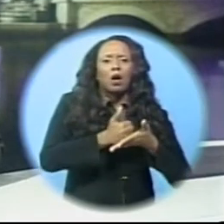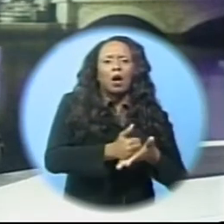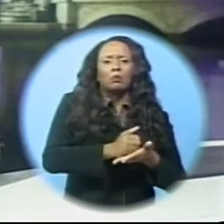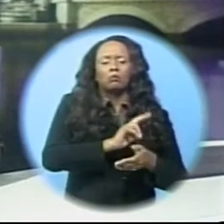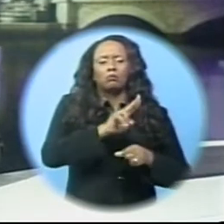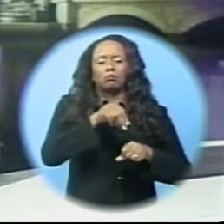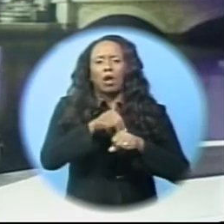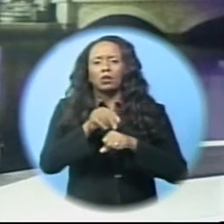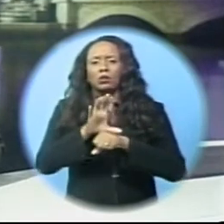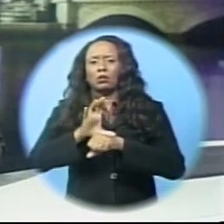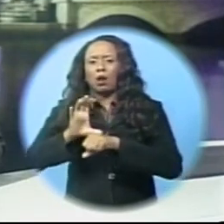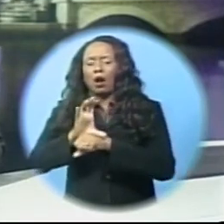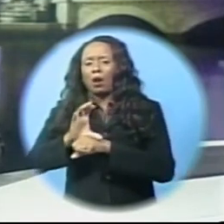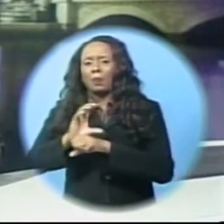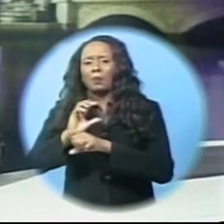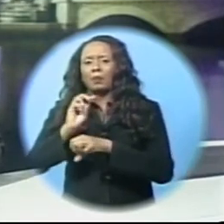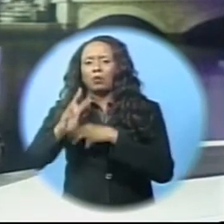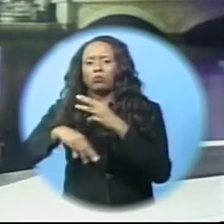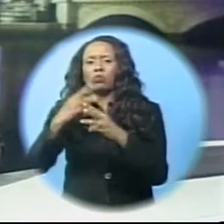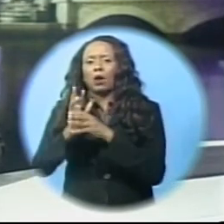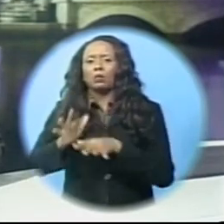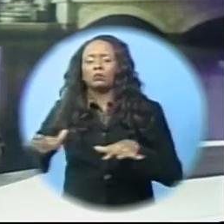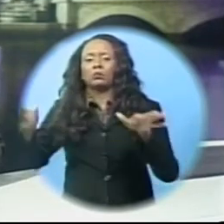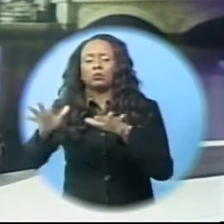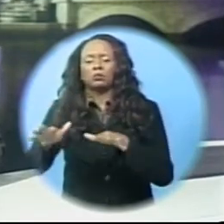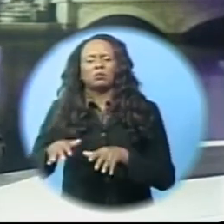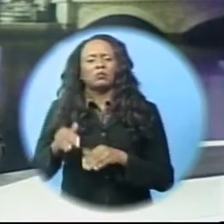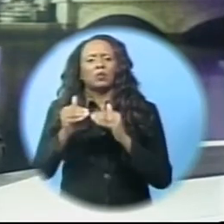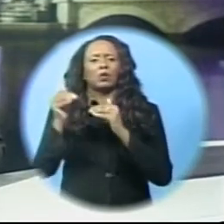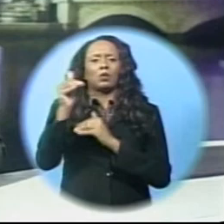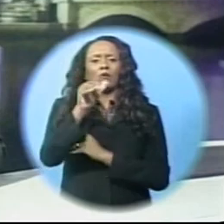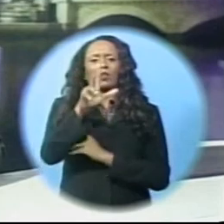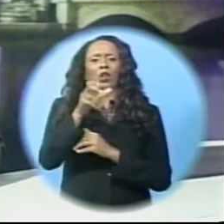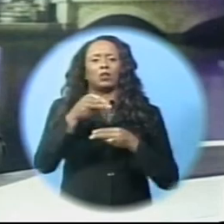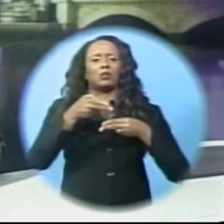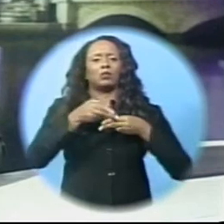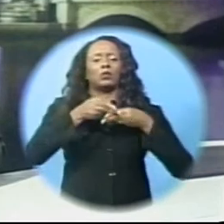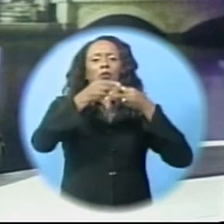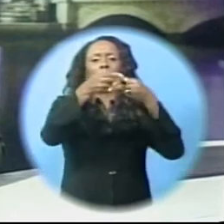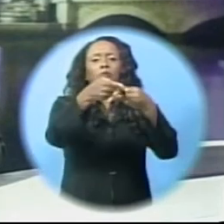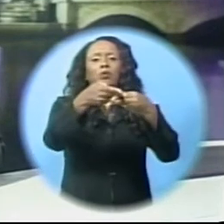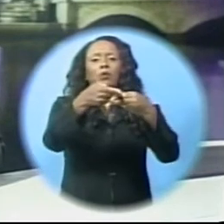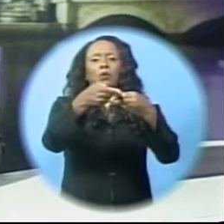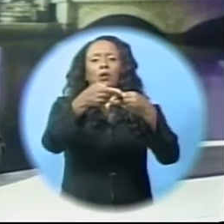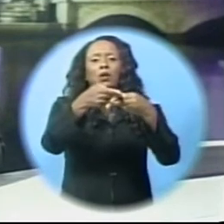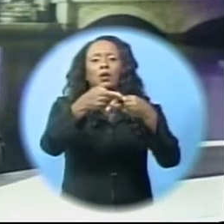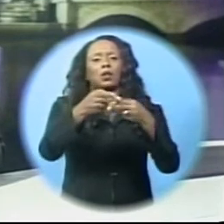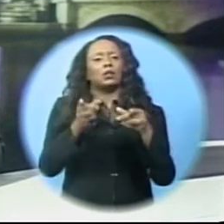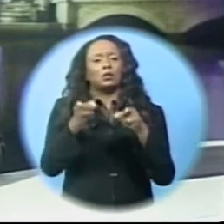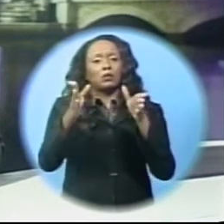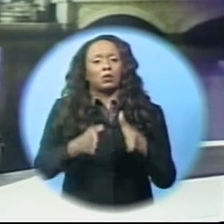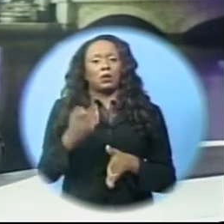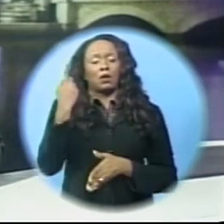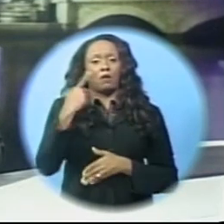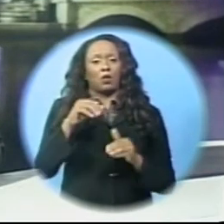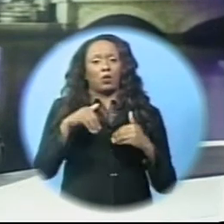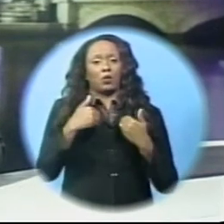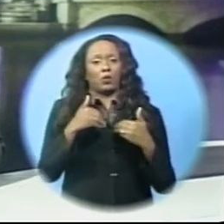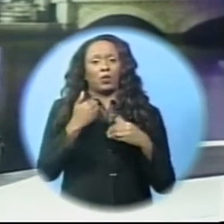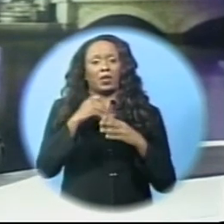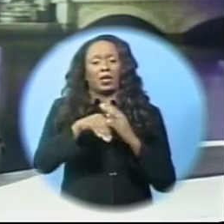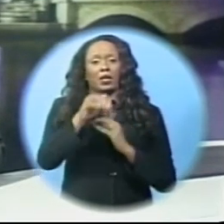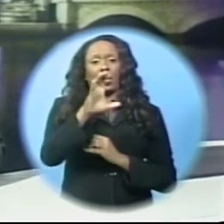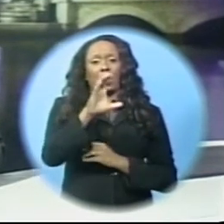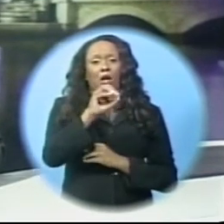regional, and global development. Over 300 nominations were received this year. Director of Youth at the Commonwealth Secretariat, Catherine